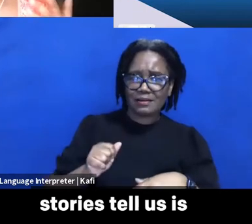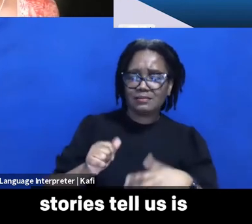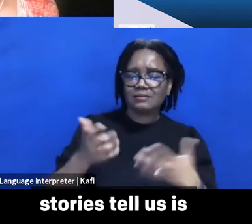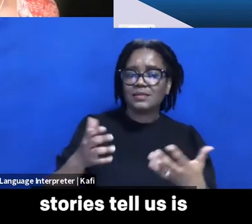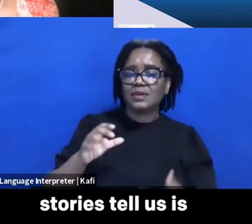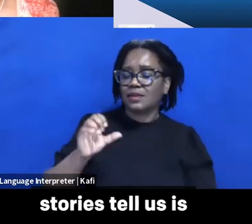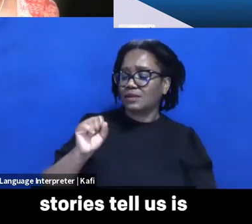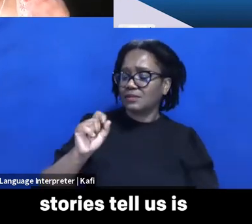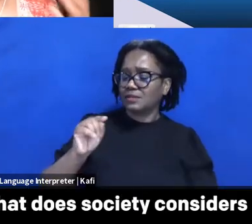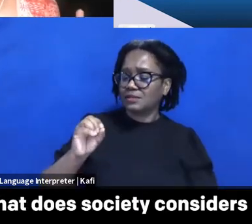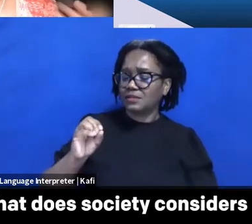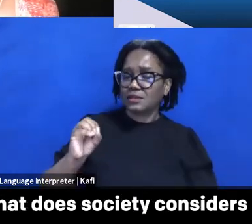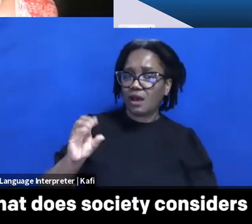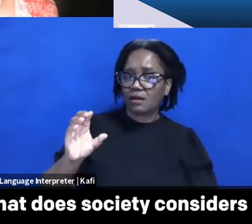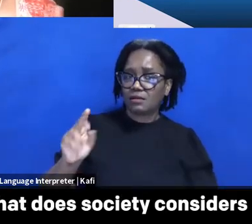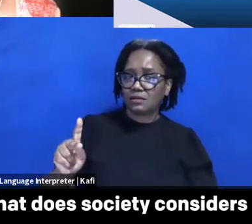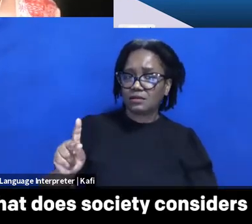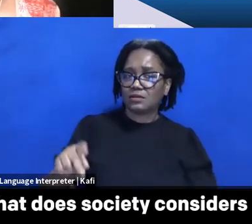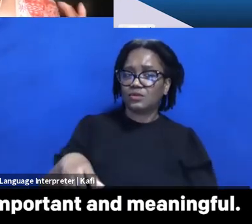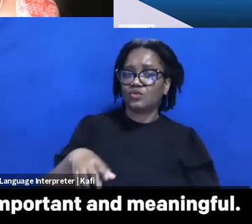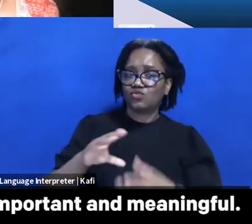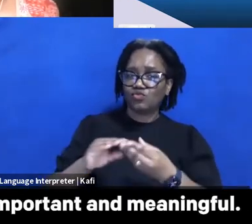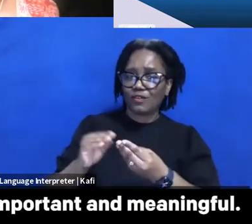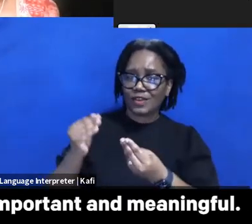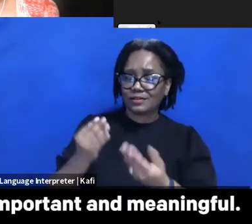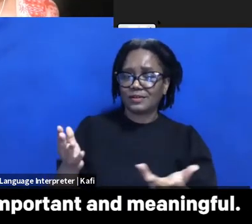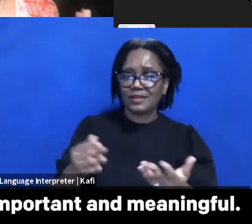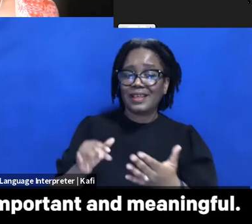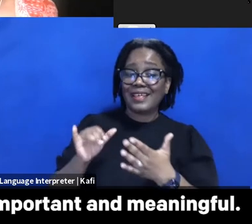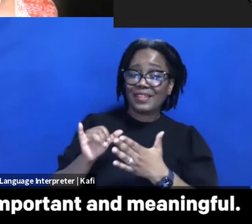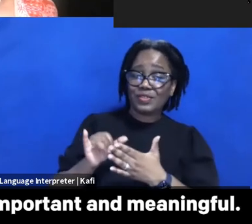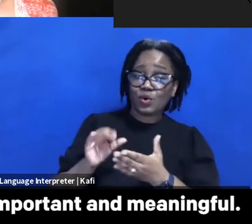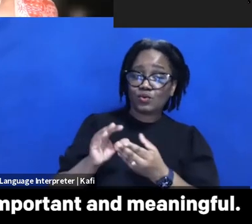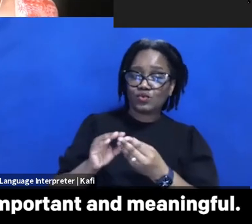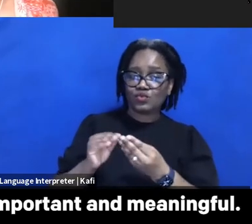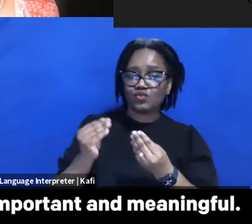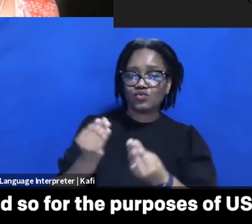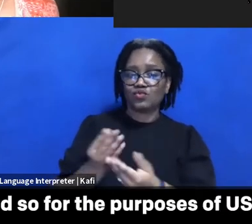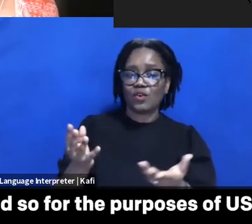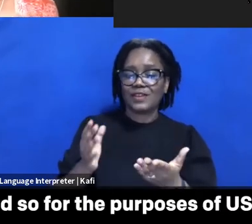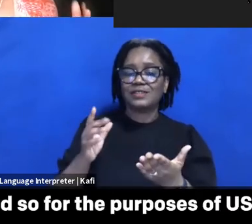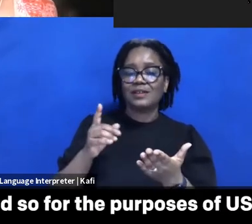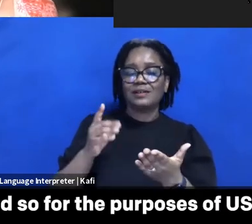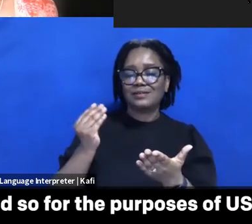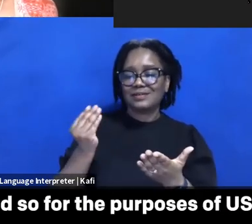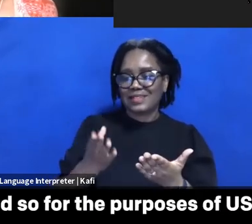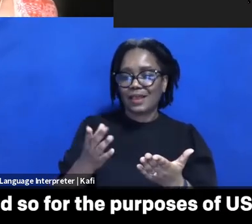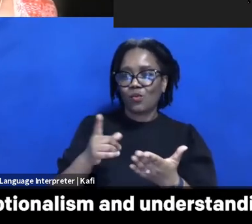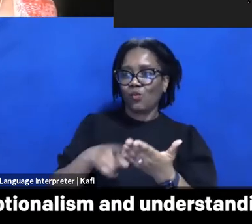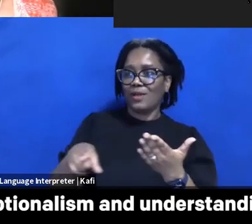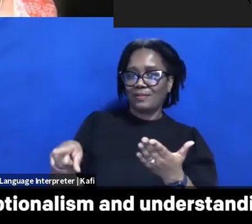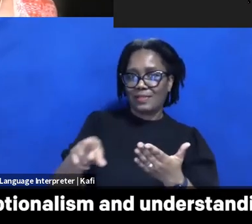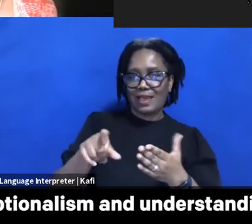stories, sorry, tell us is what a society considers important and meaningful, right? And so for the purposes of